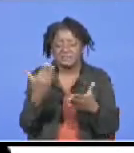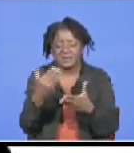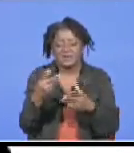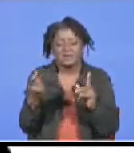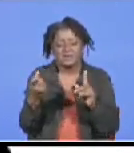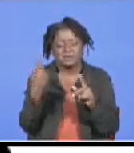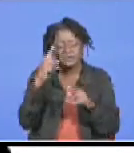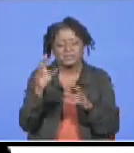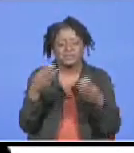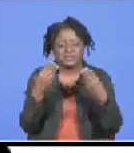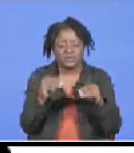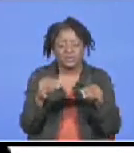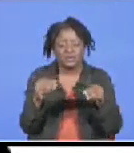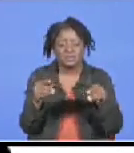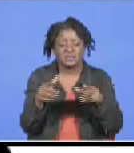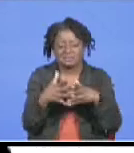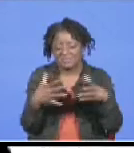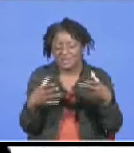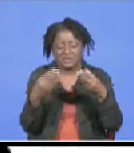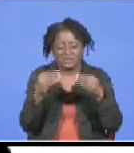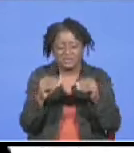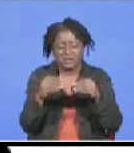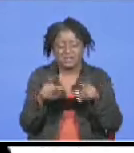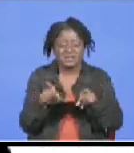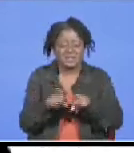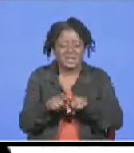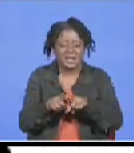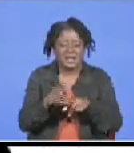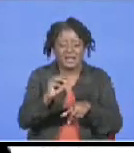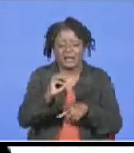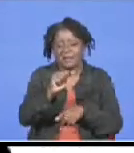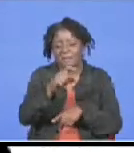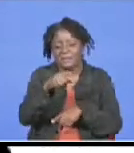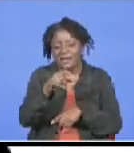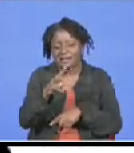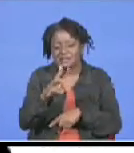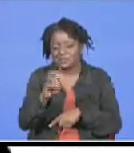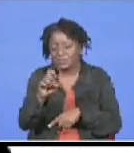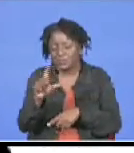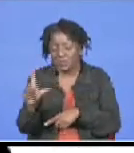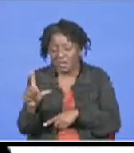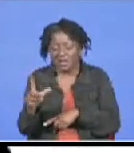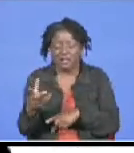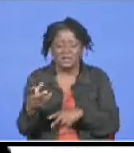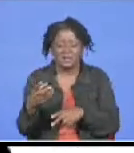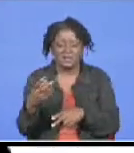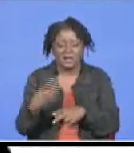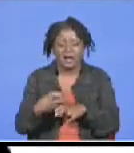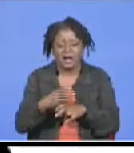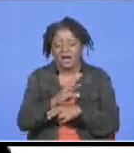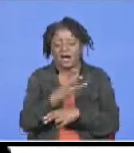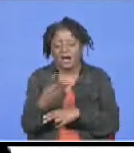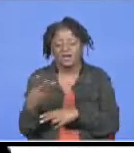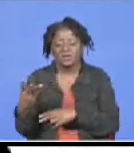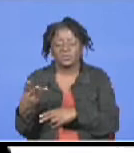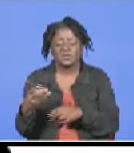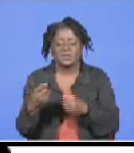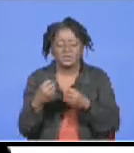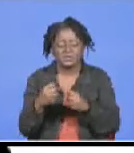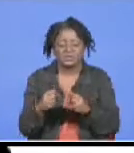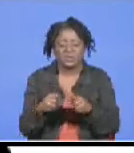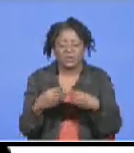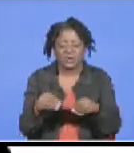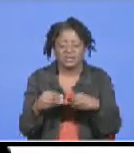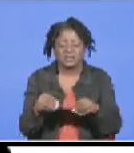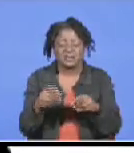mega stores such as Maxwell, hardware stores, they need to have that link to international supplies coming in as well